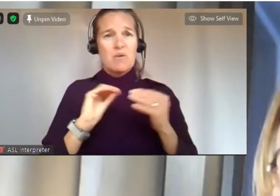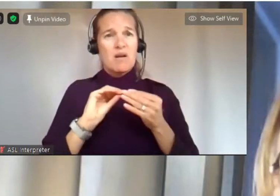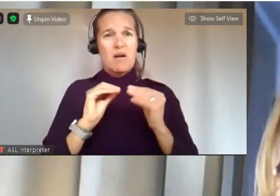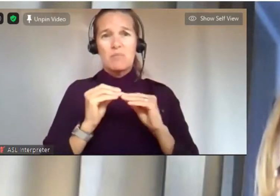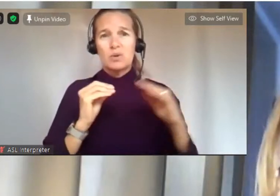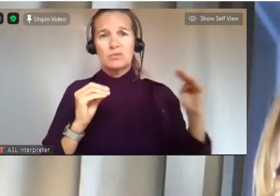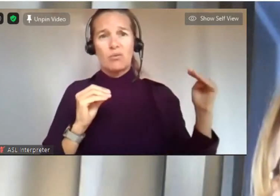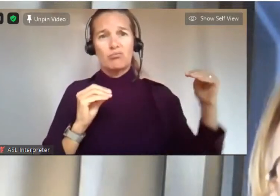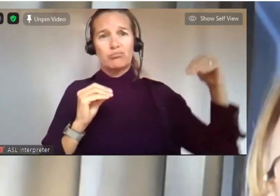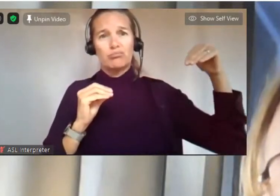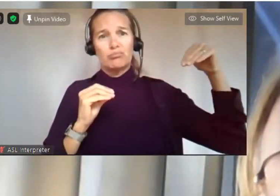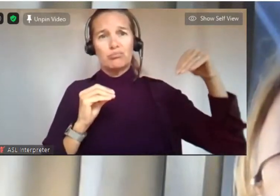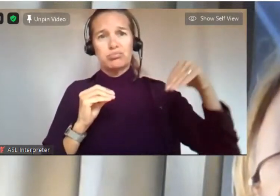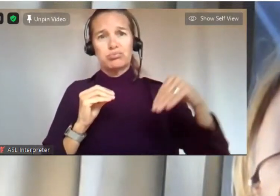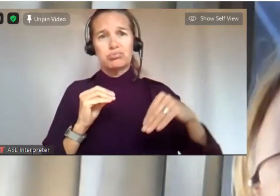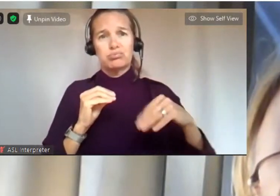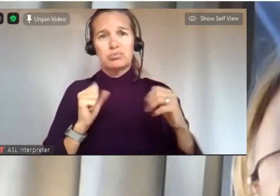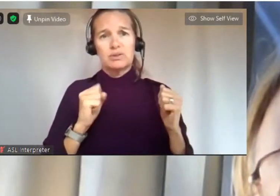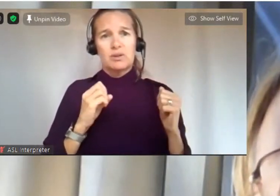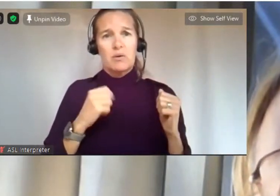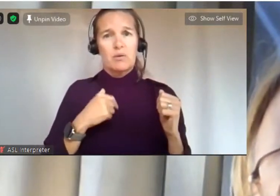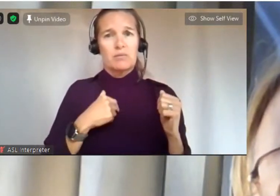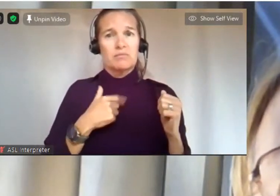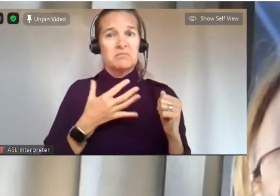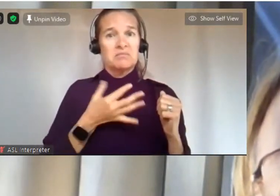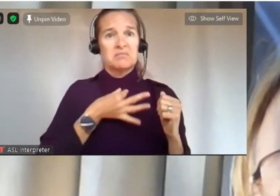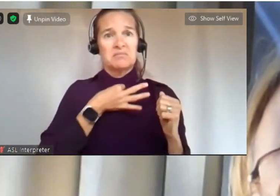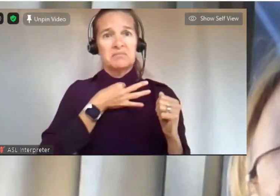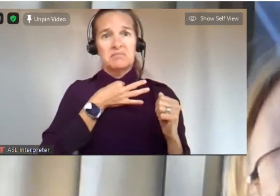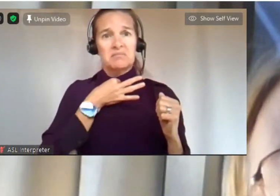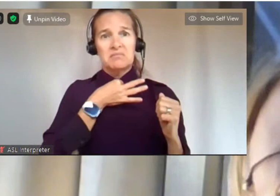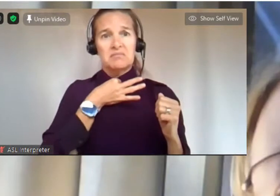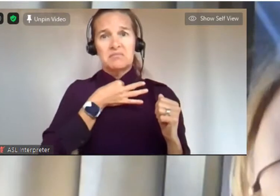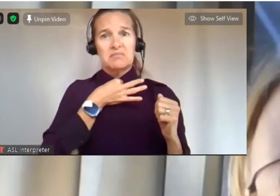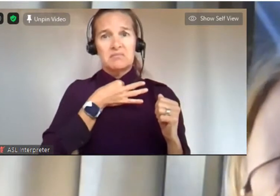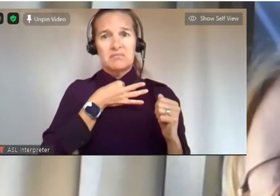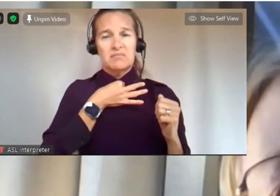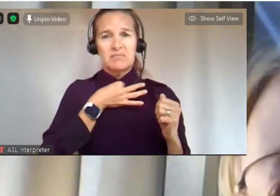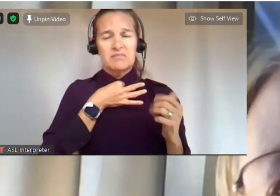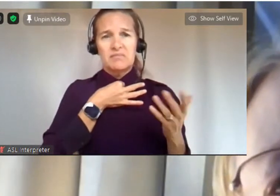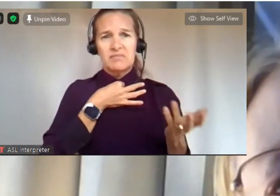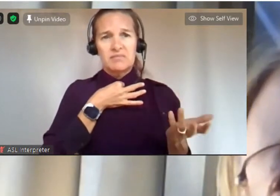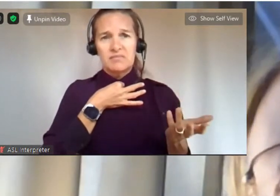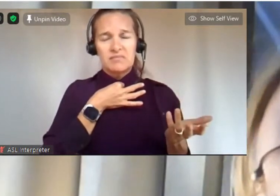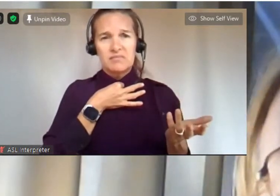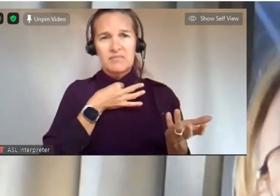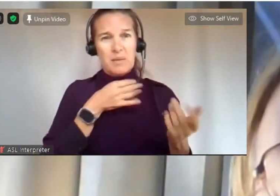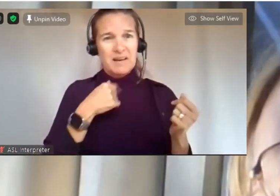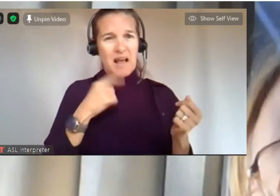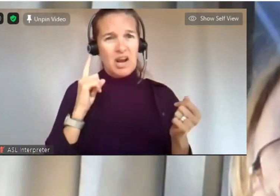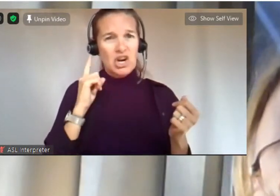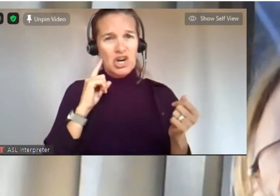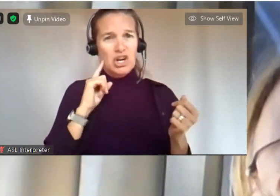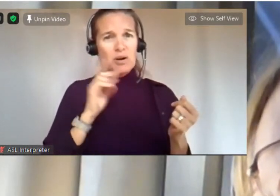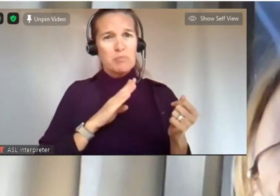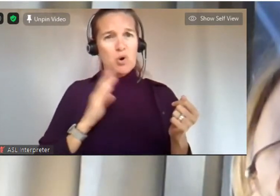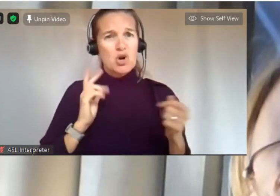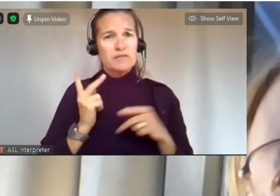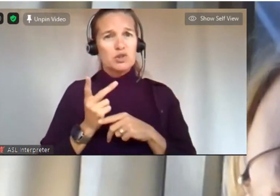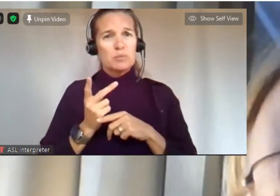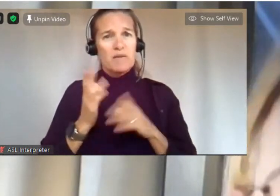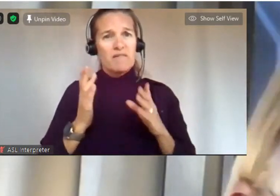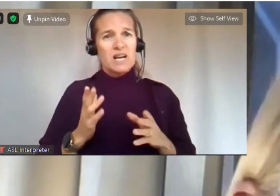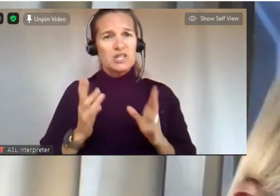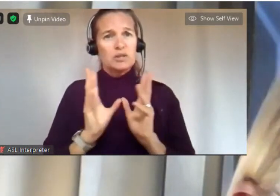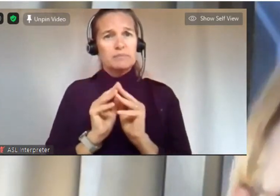cases. So I was curious why. I heard this at the Board of Supervisors too, that